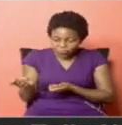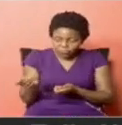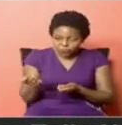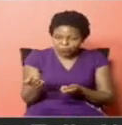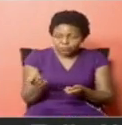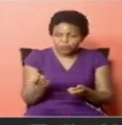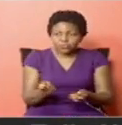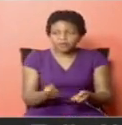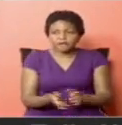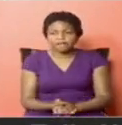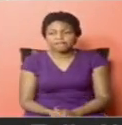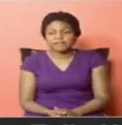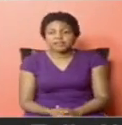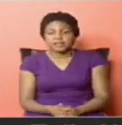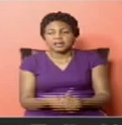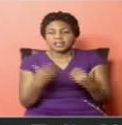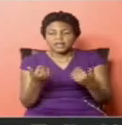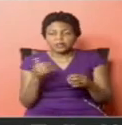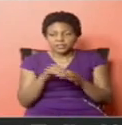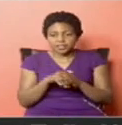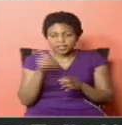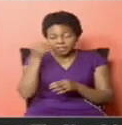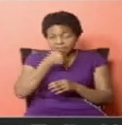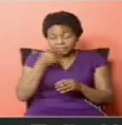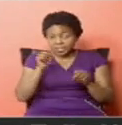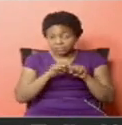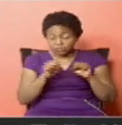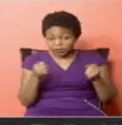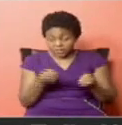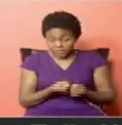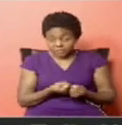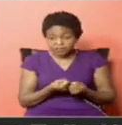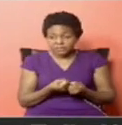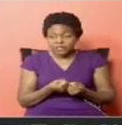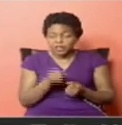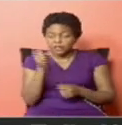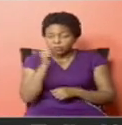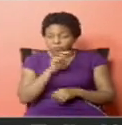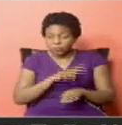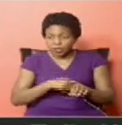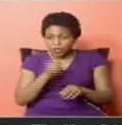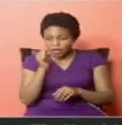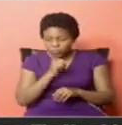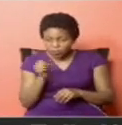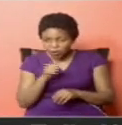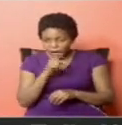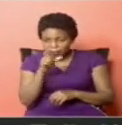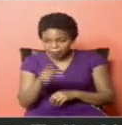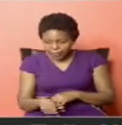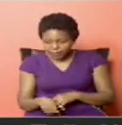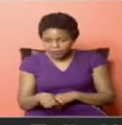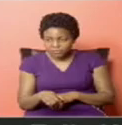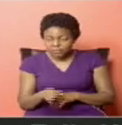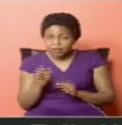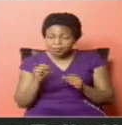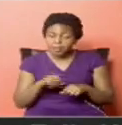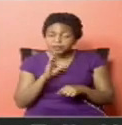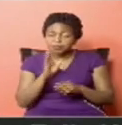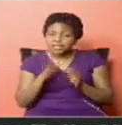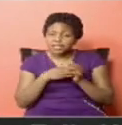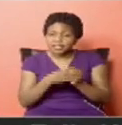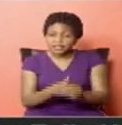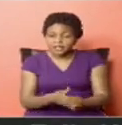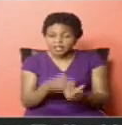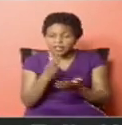feet. Although in African society, an older person is supposed to be the leader.